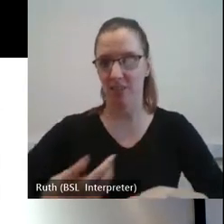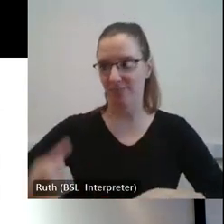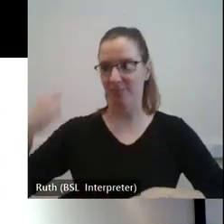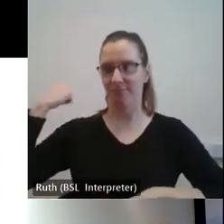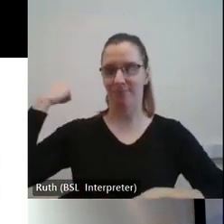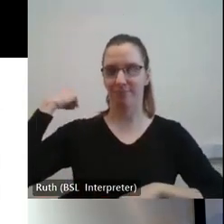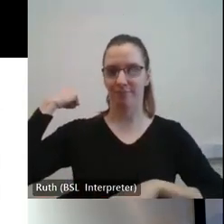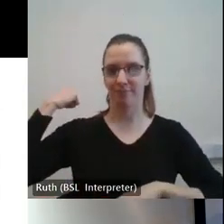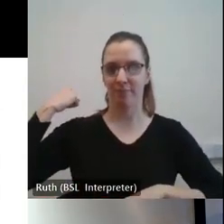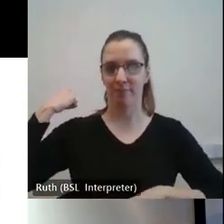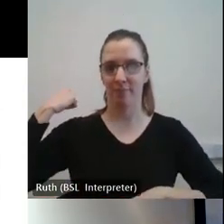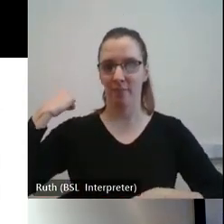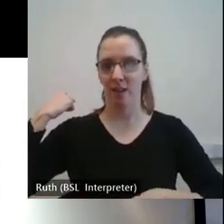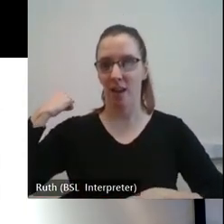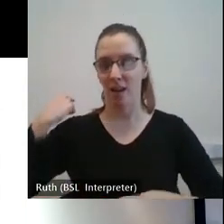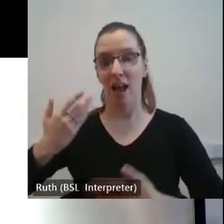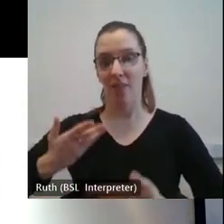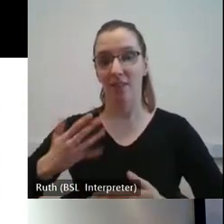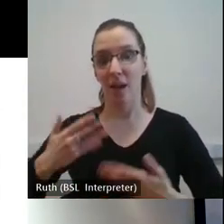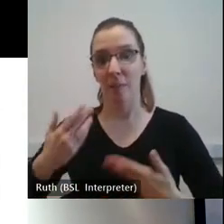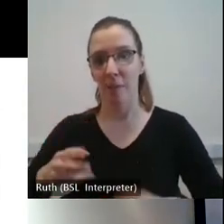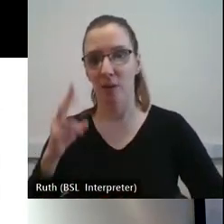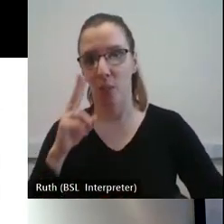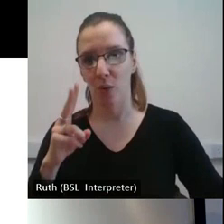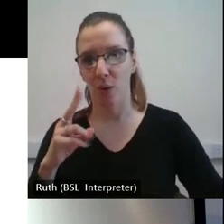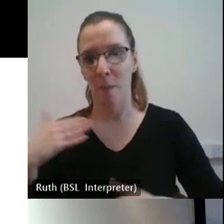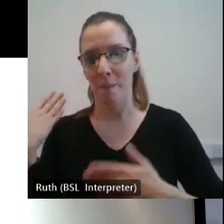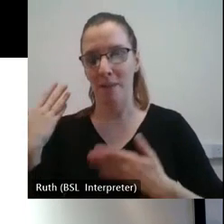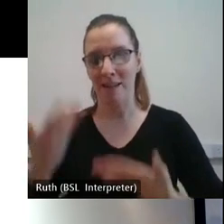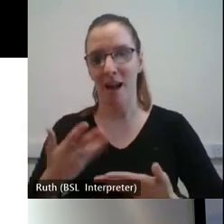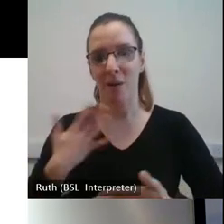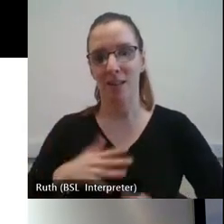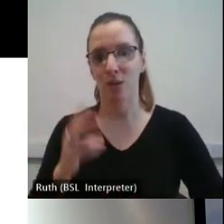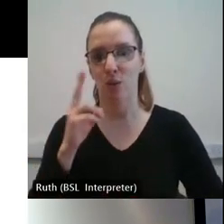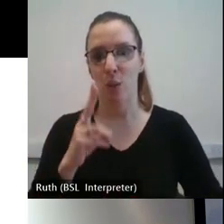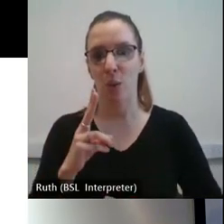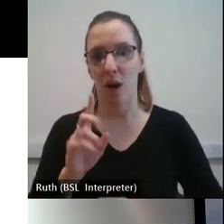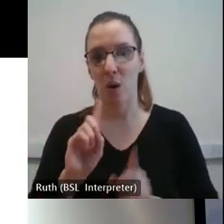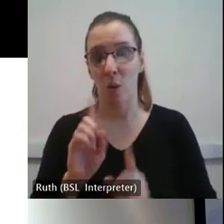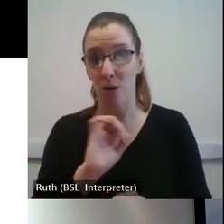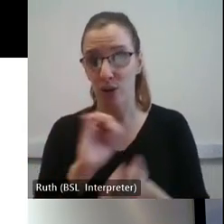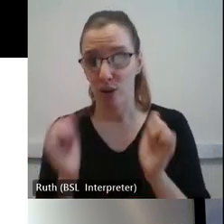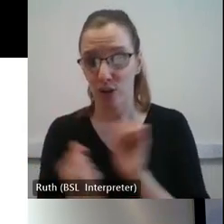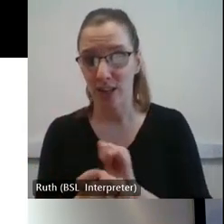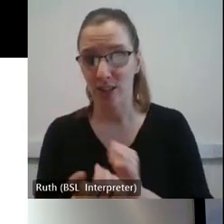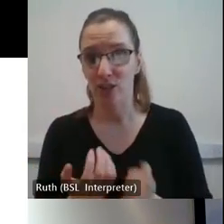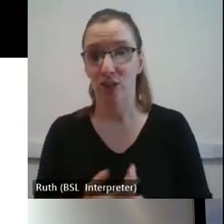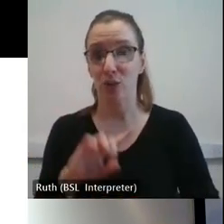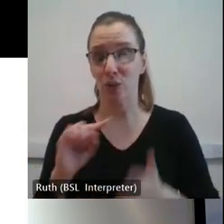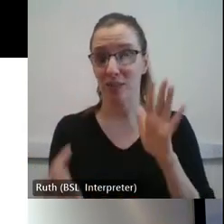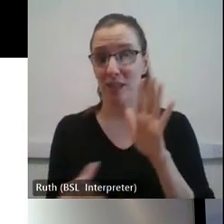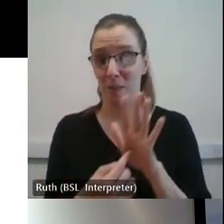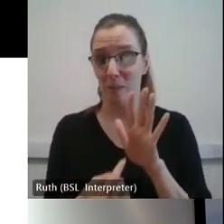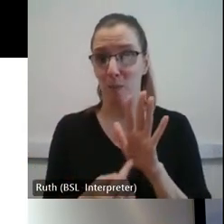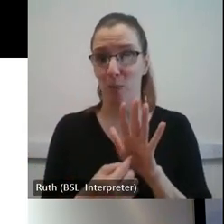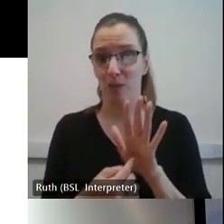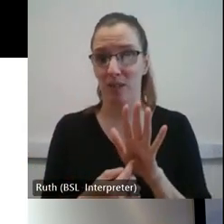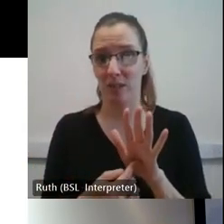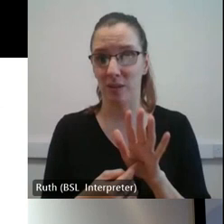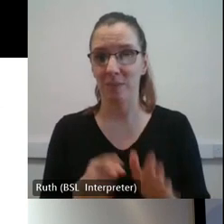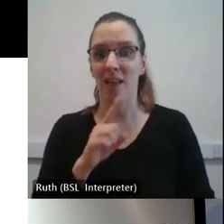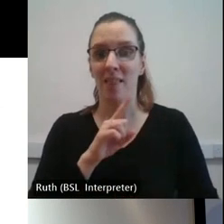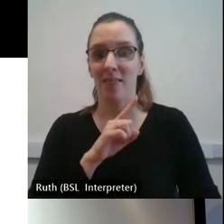community at the time have to look at what has changed in the community, what has changed in the population. So it's very important. That's where this change has to